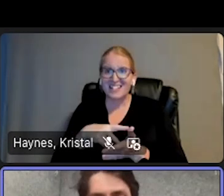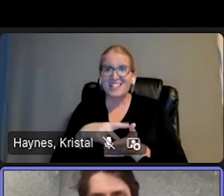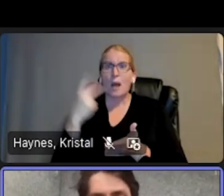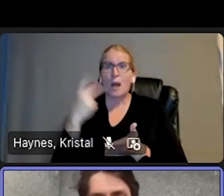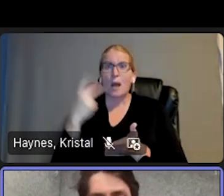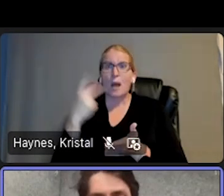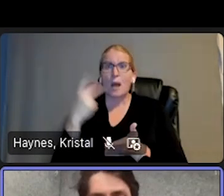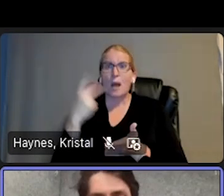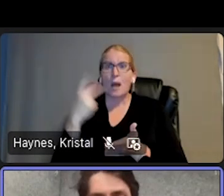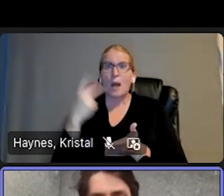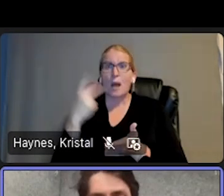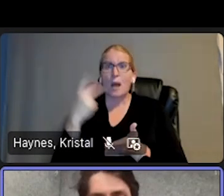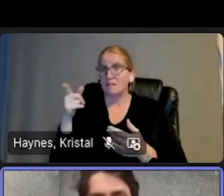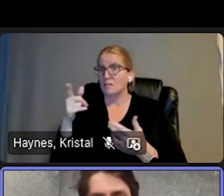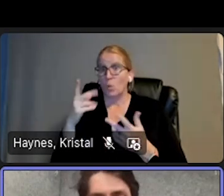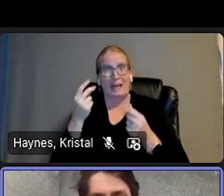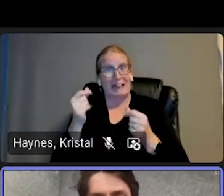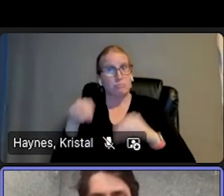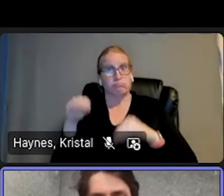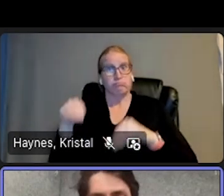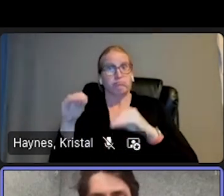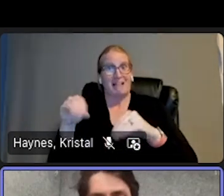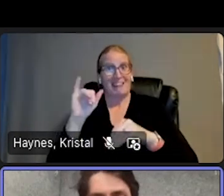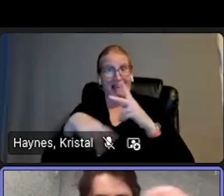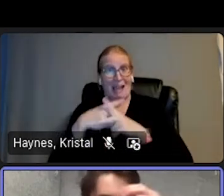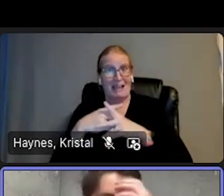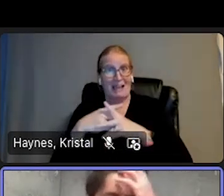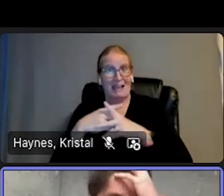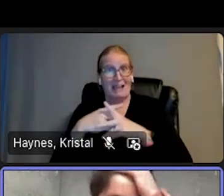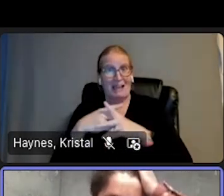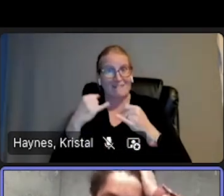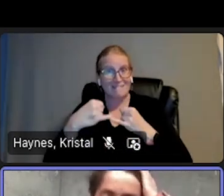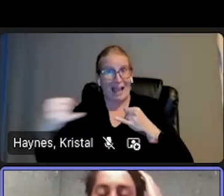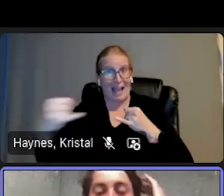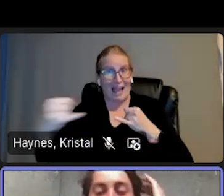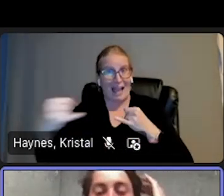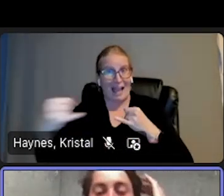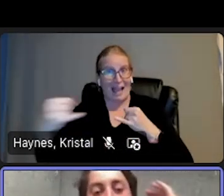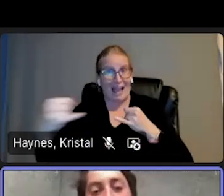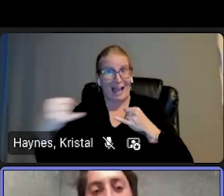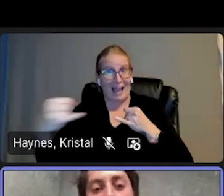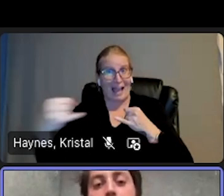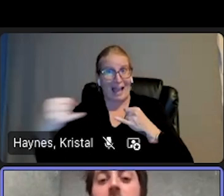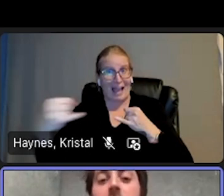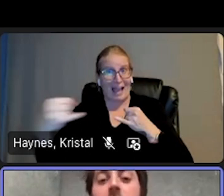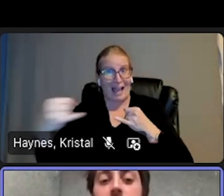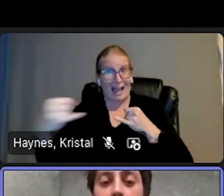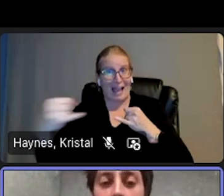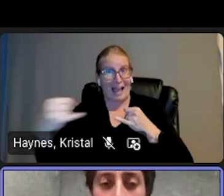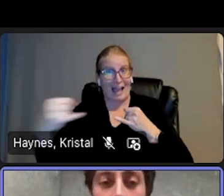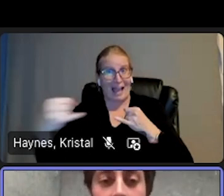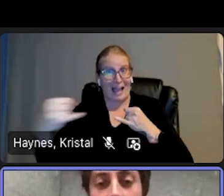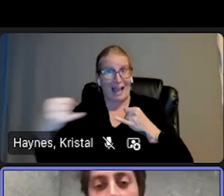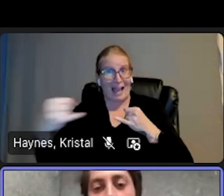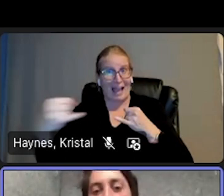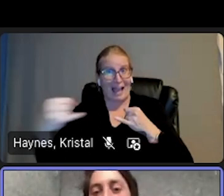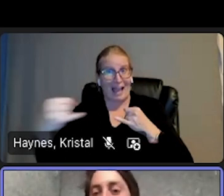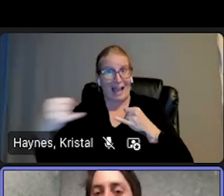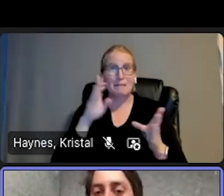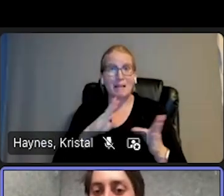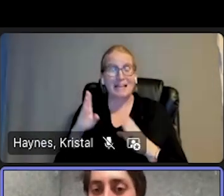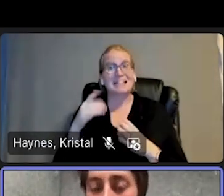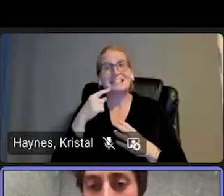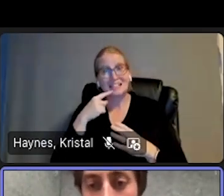planning work and the simultaneous planning work done for the BEAD plan show that Vermont is on track to pass all on-grid premises with fiber